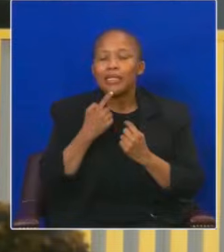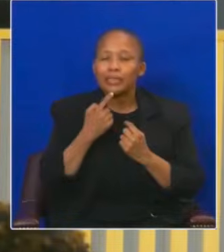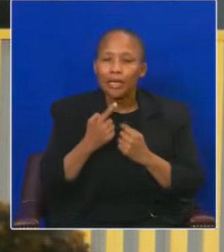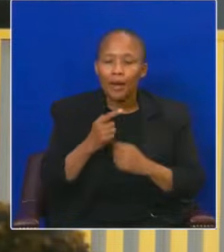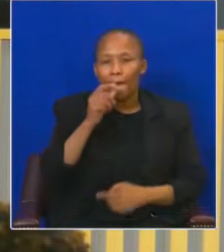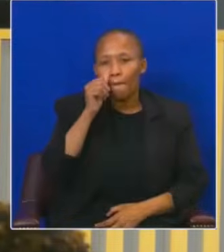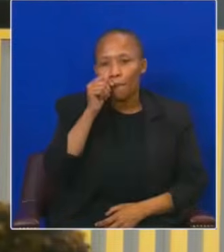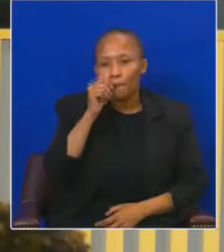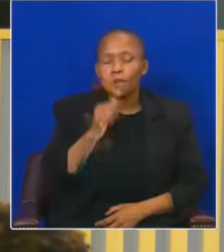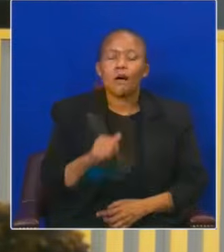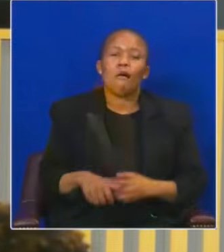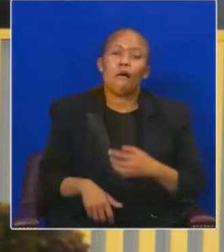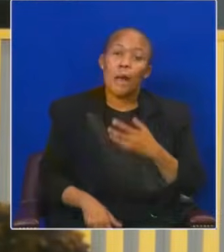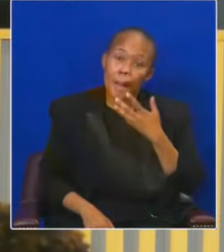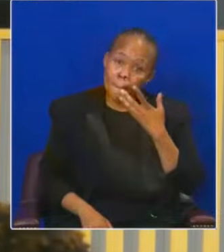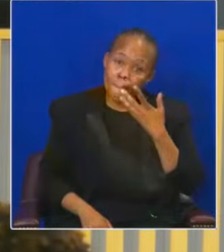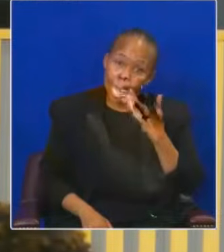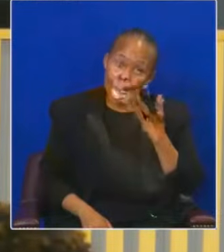the spare keys.